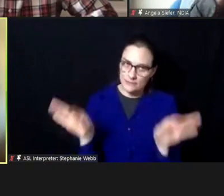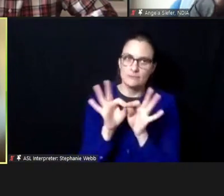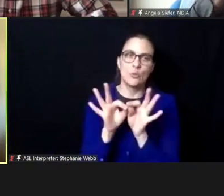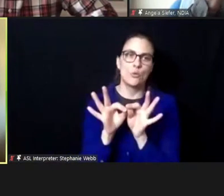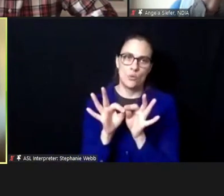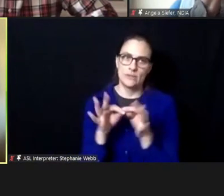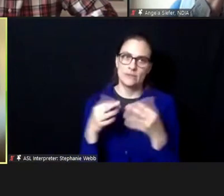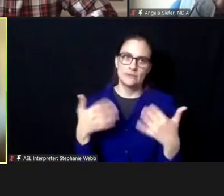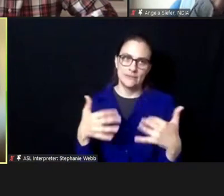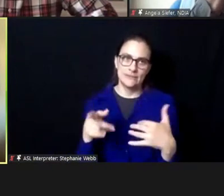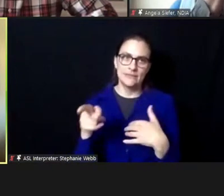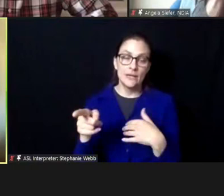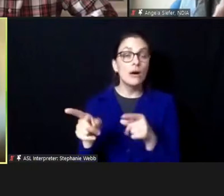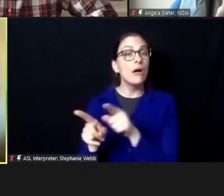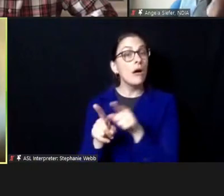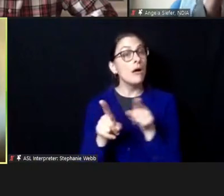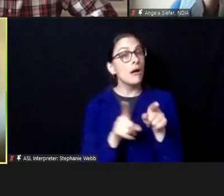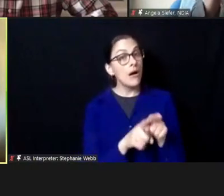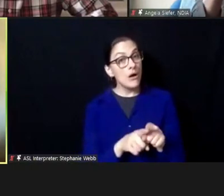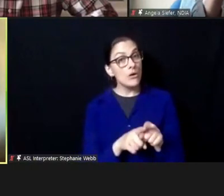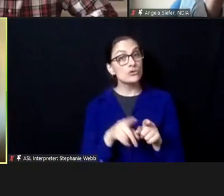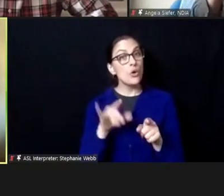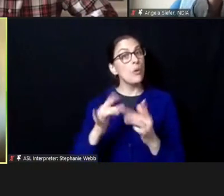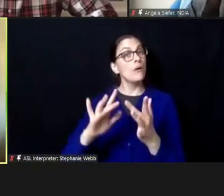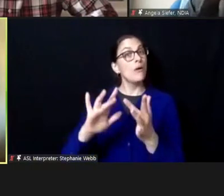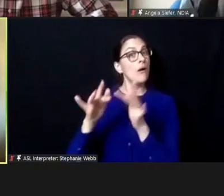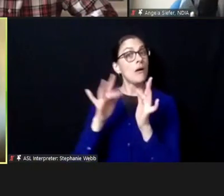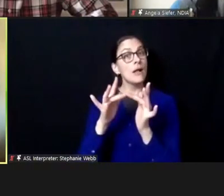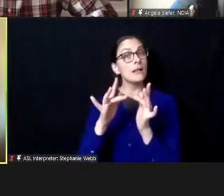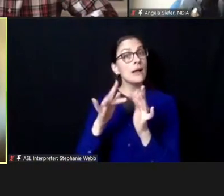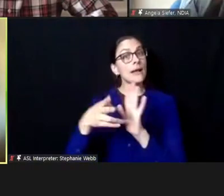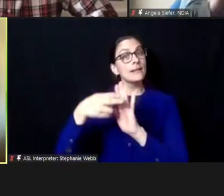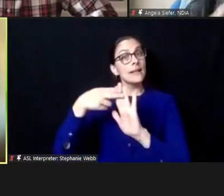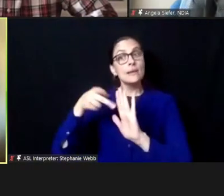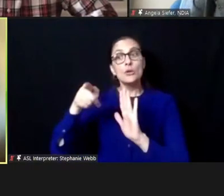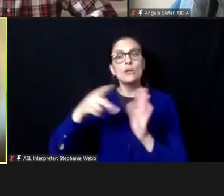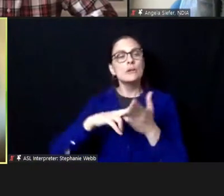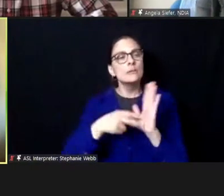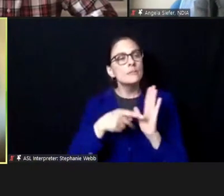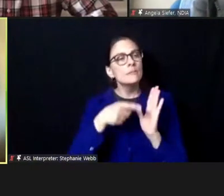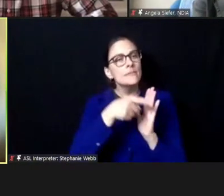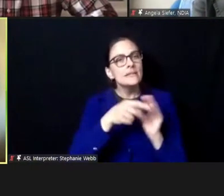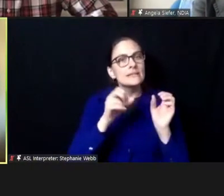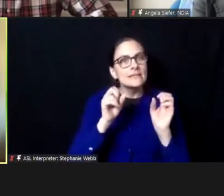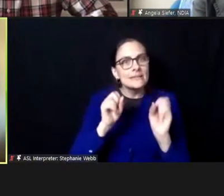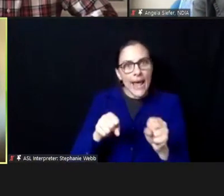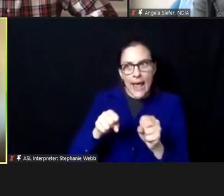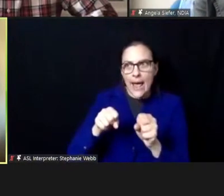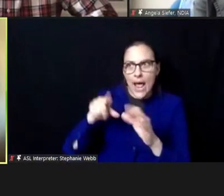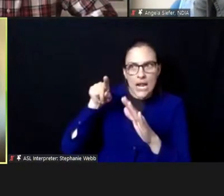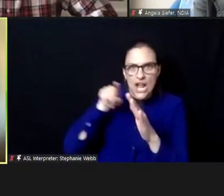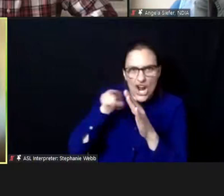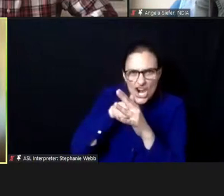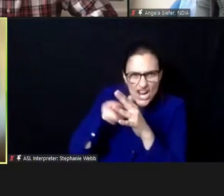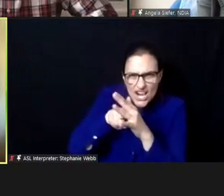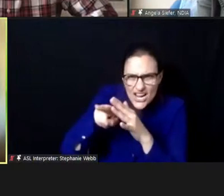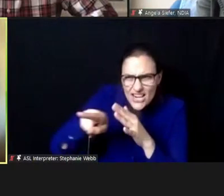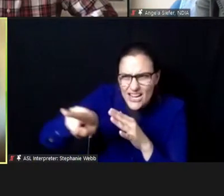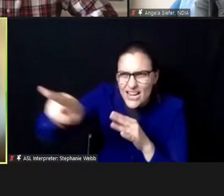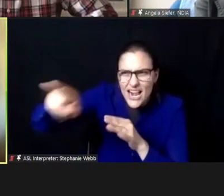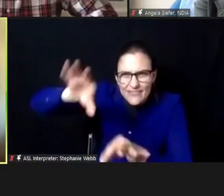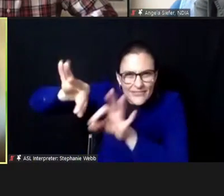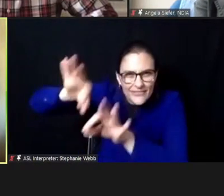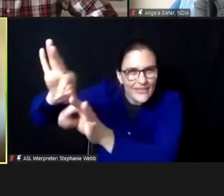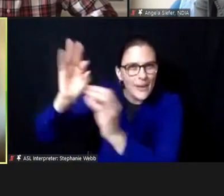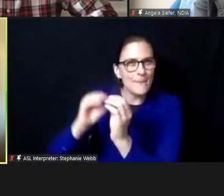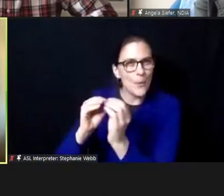allows you to give the consumer deeper resources. So, you know, understanding that the resource on the label itself should